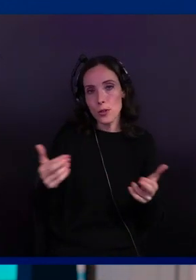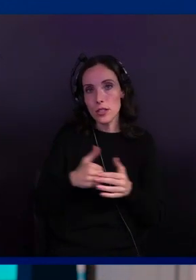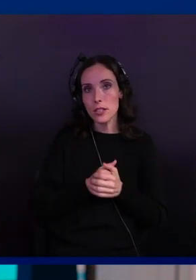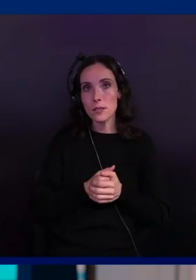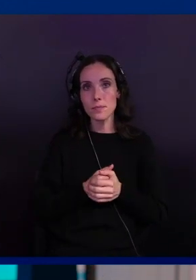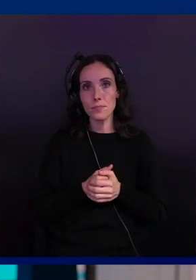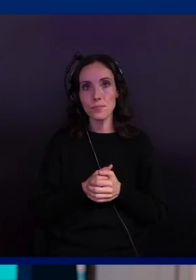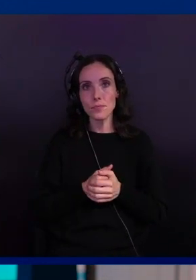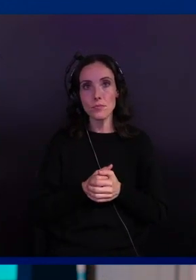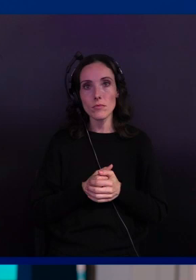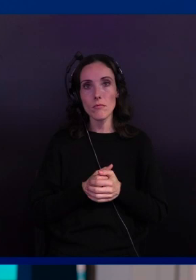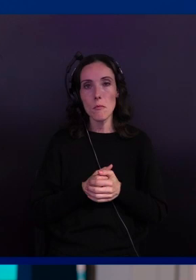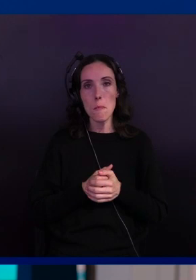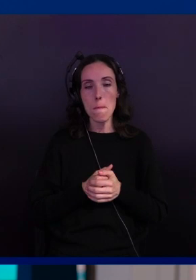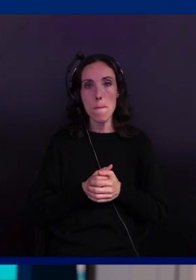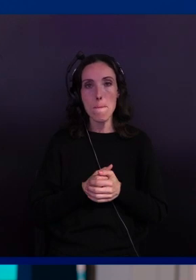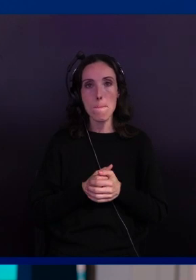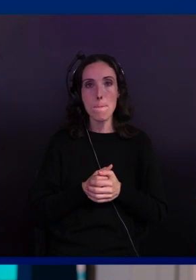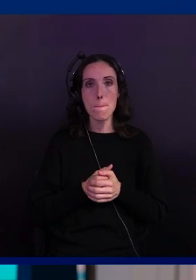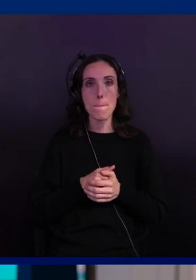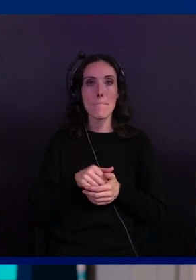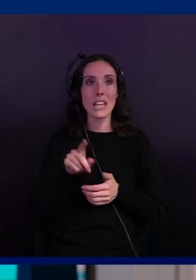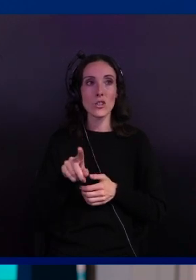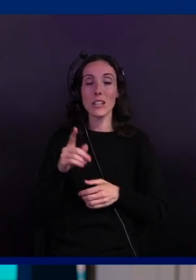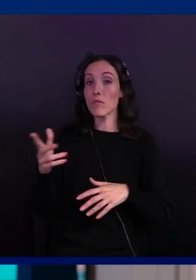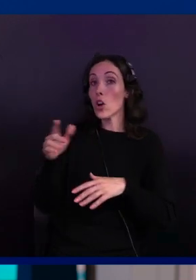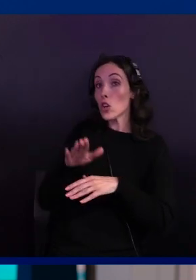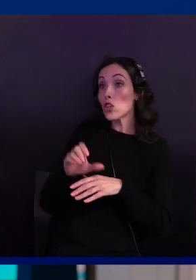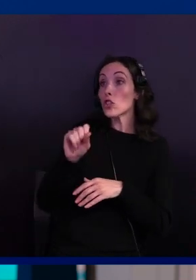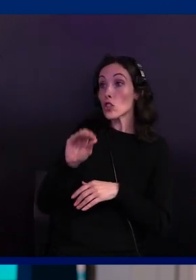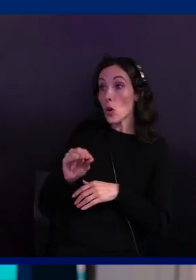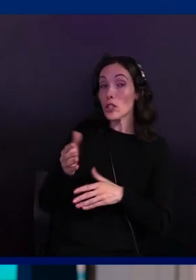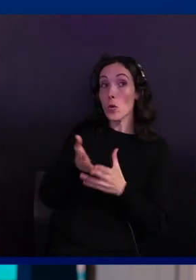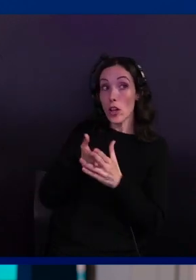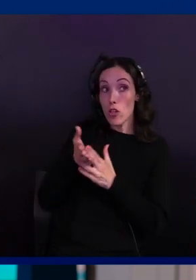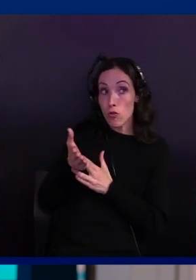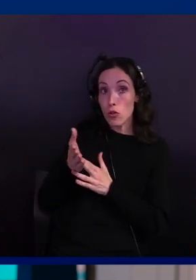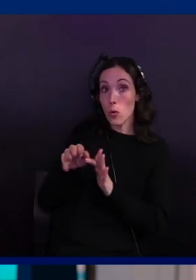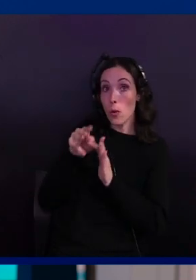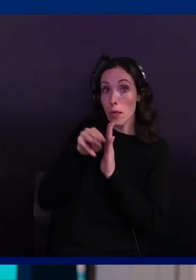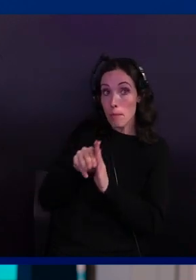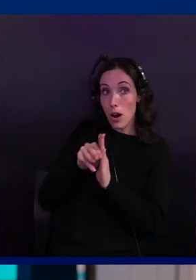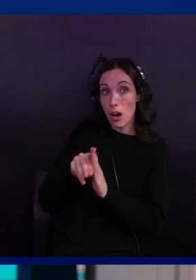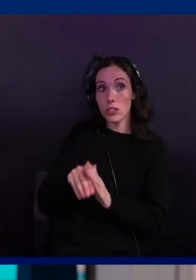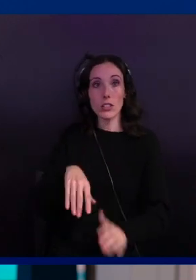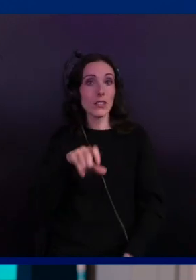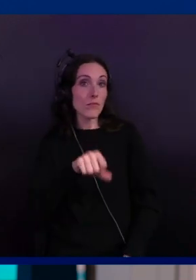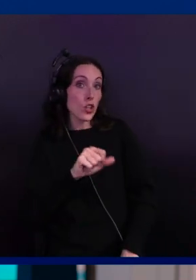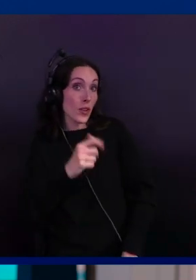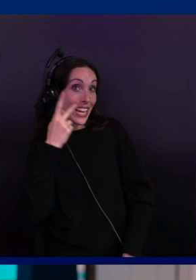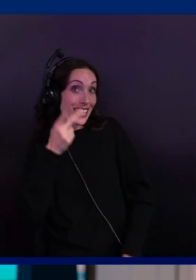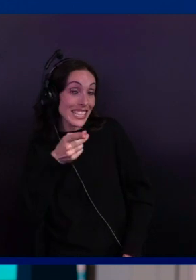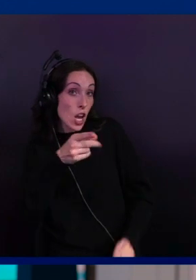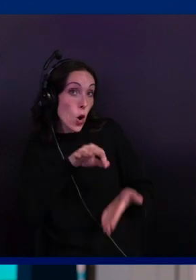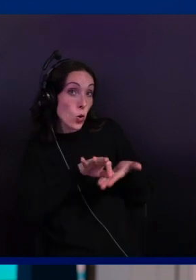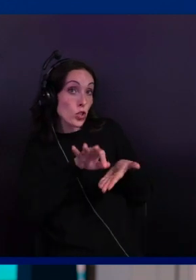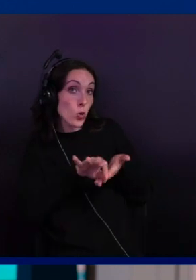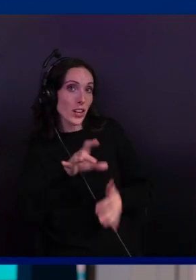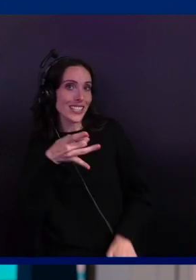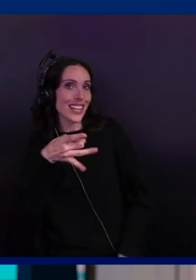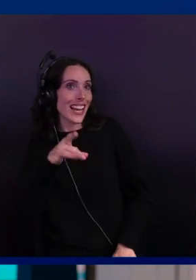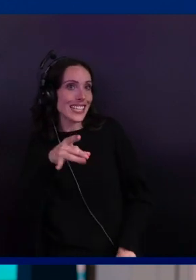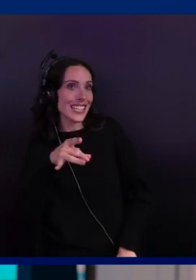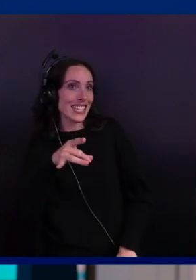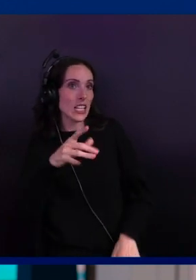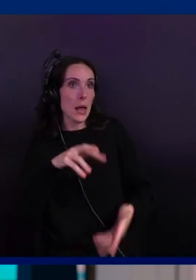here, registration is taking. So it's going through to the model. And see, look at here. Score is 18, and that's the reason it